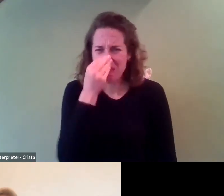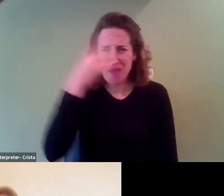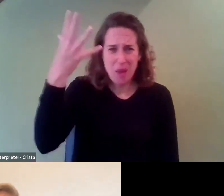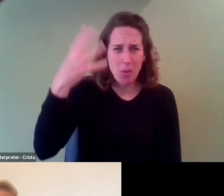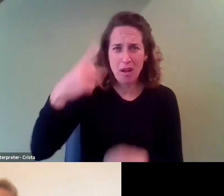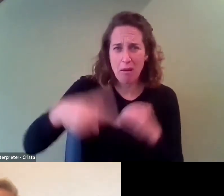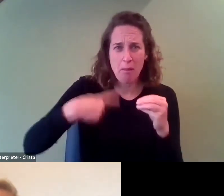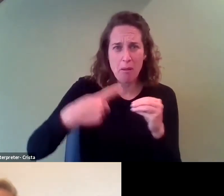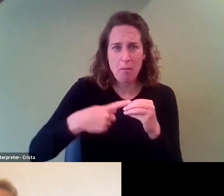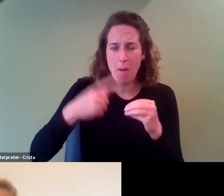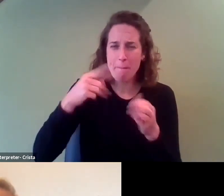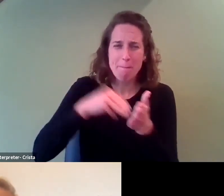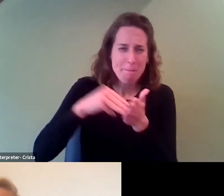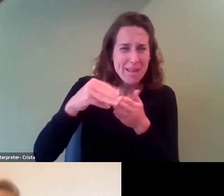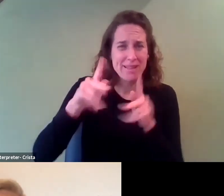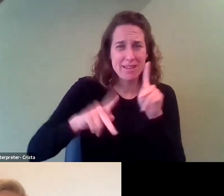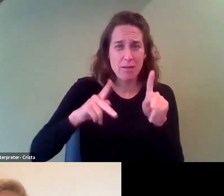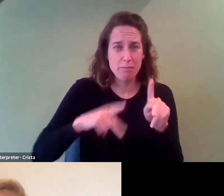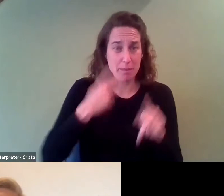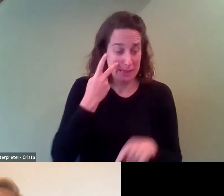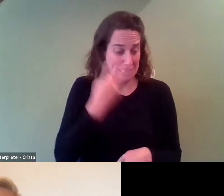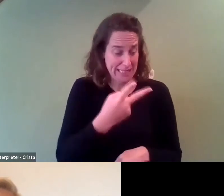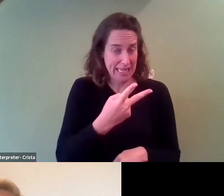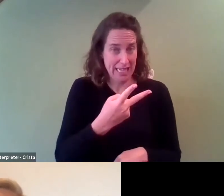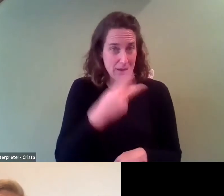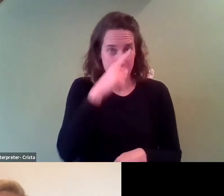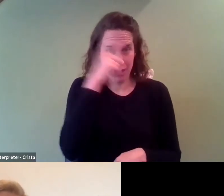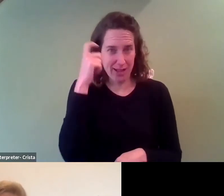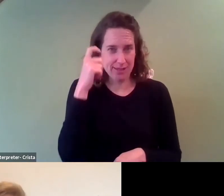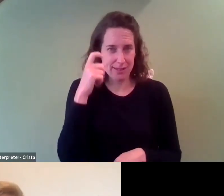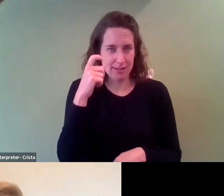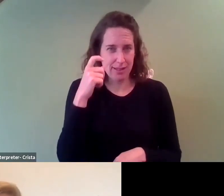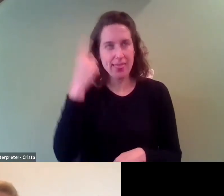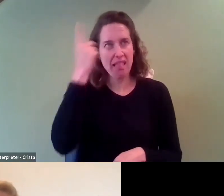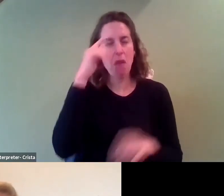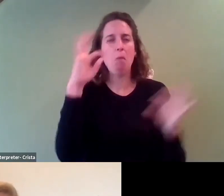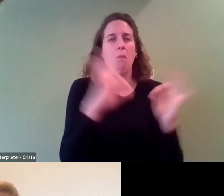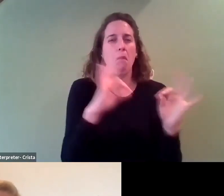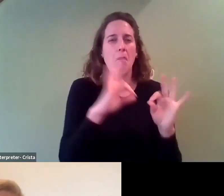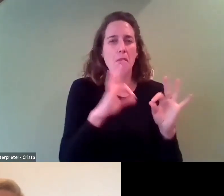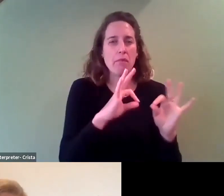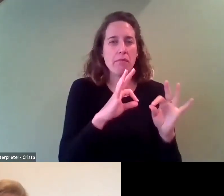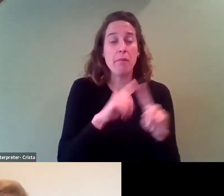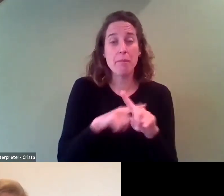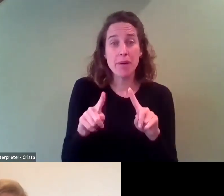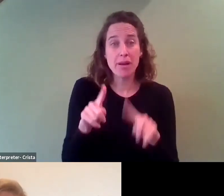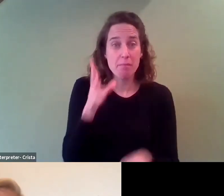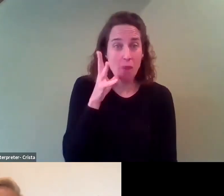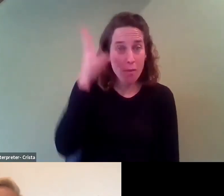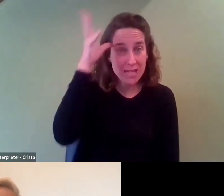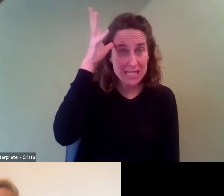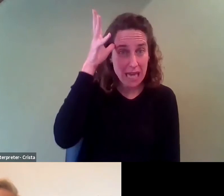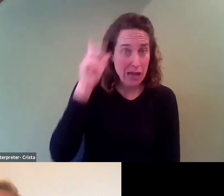who could see it because they're not real to them. But they really don't want mom and dad knowing what snarky gossip is going